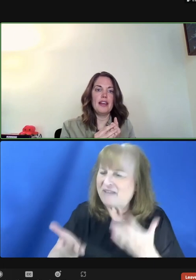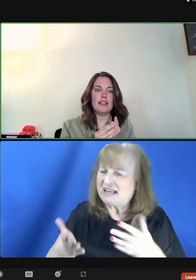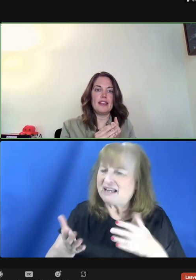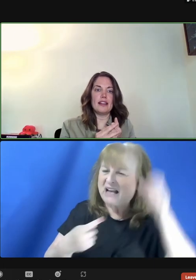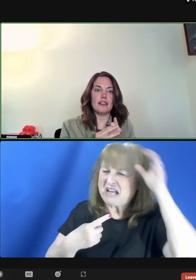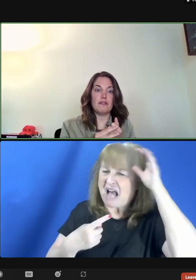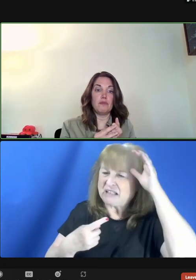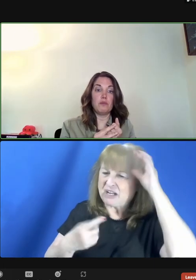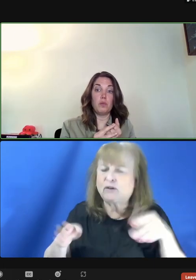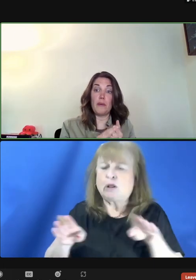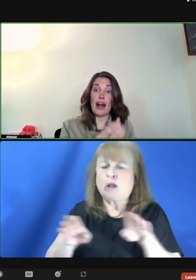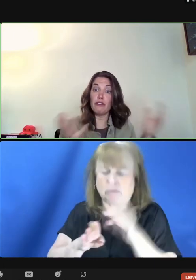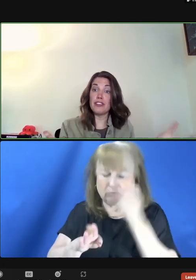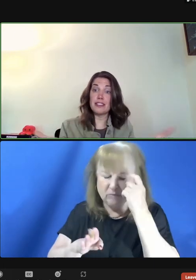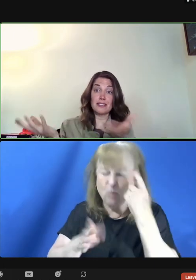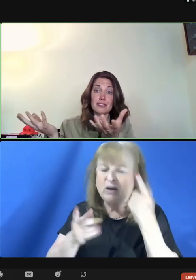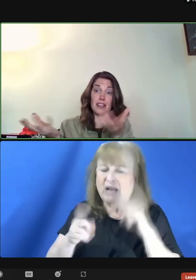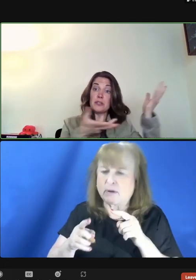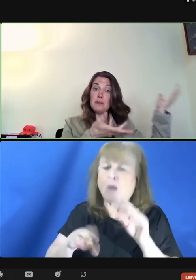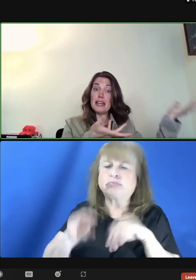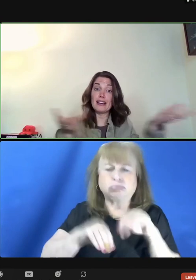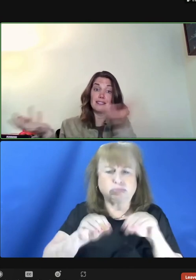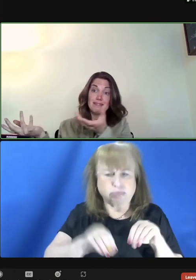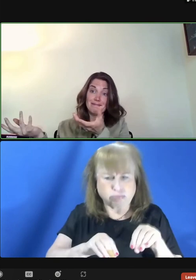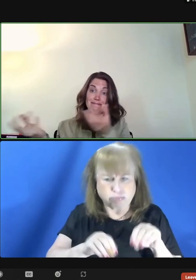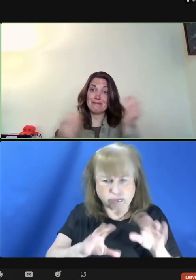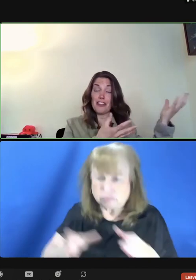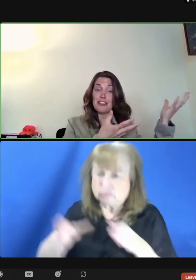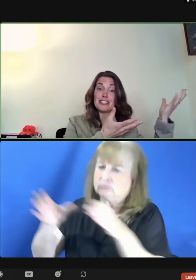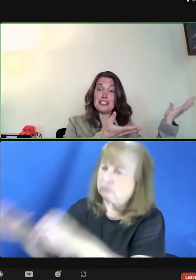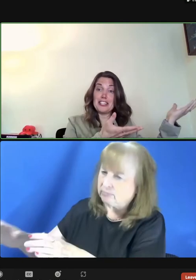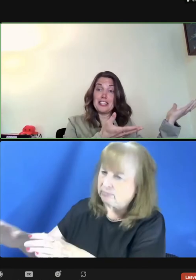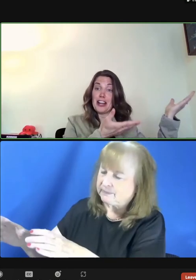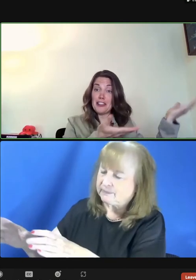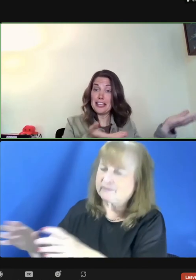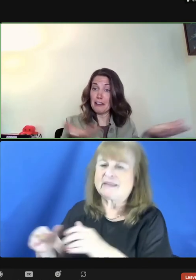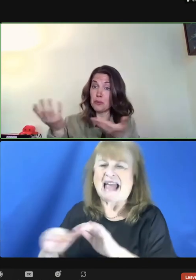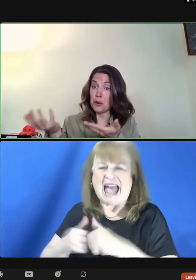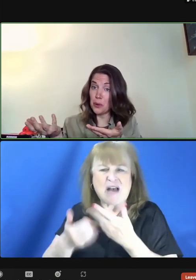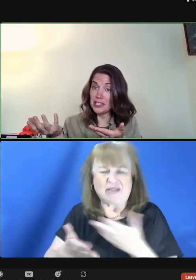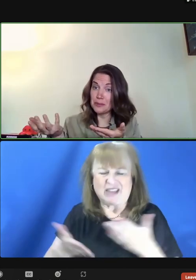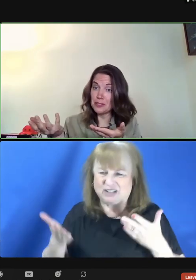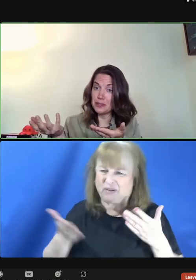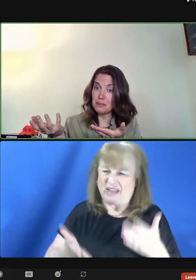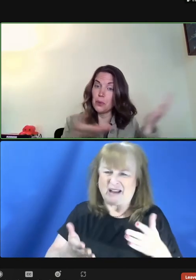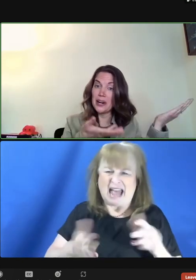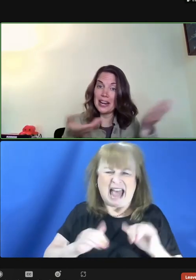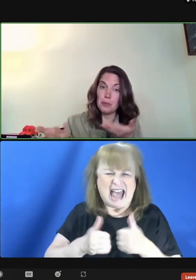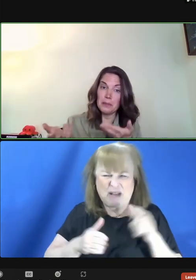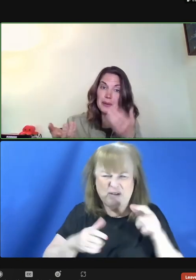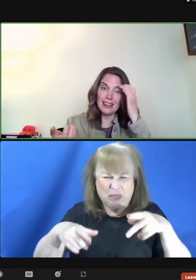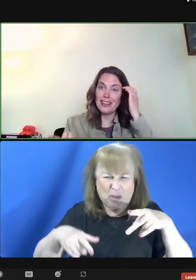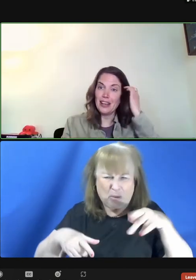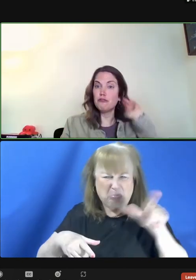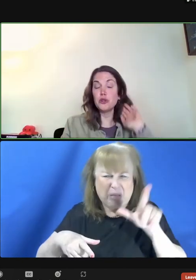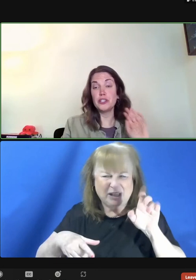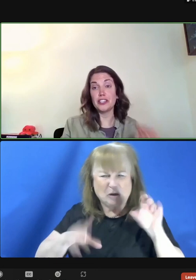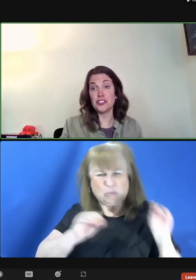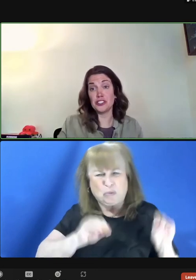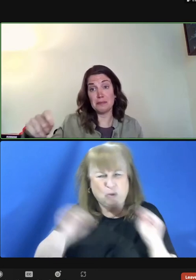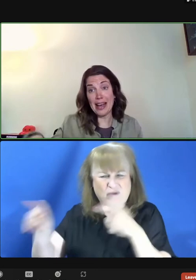for them, that of how things come to being, how things exist, how they get from one point to point A to point